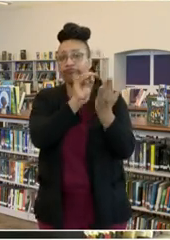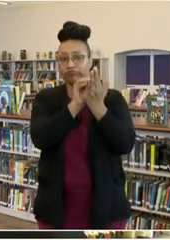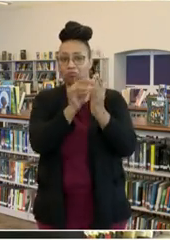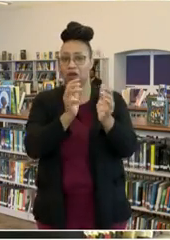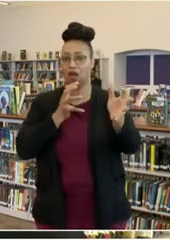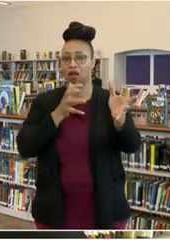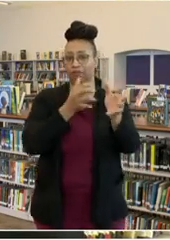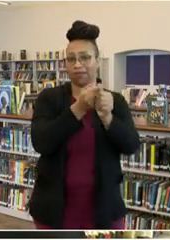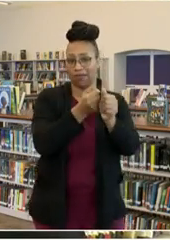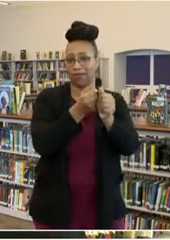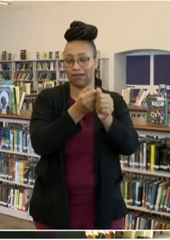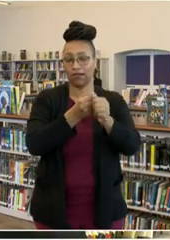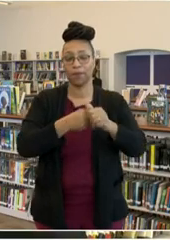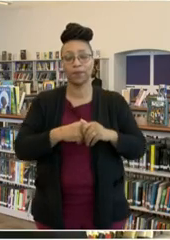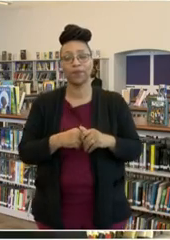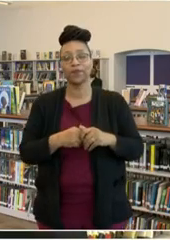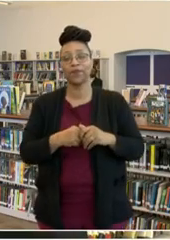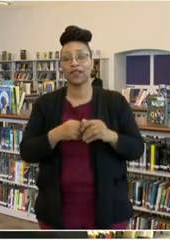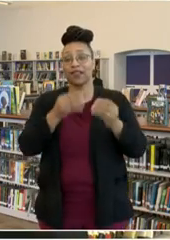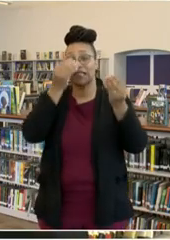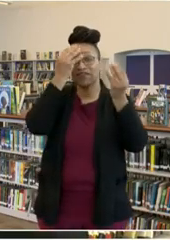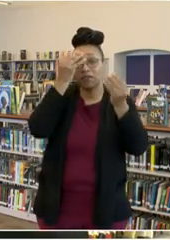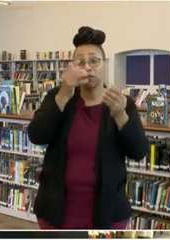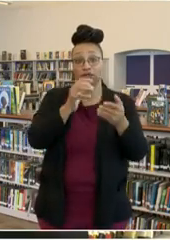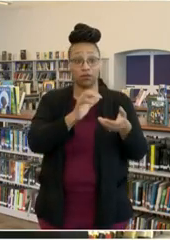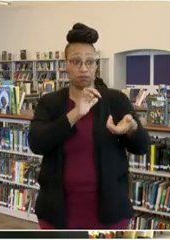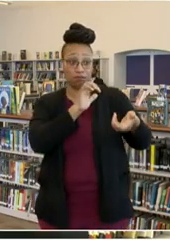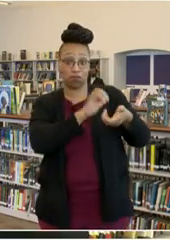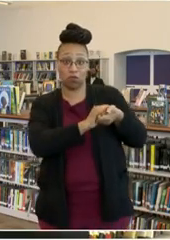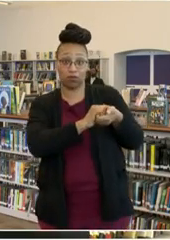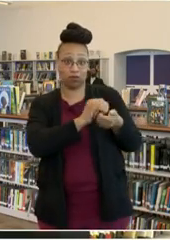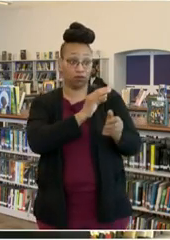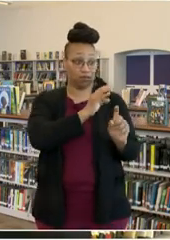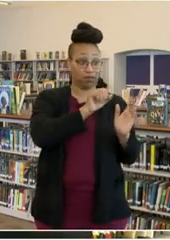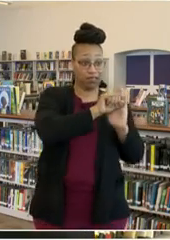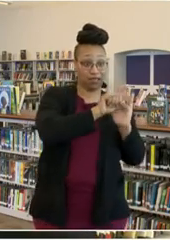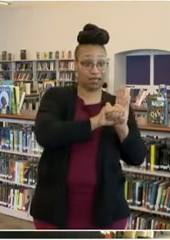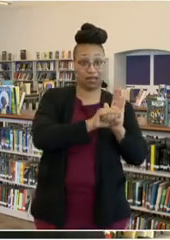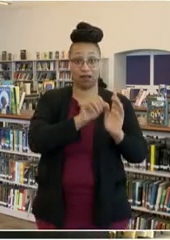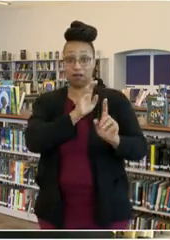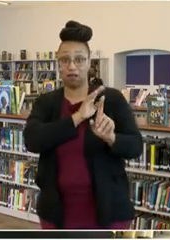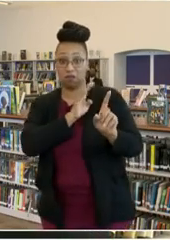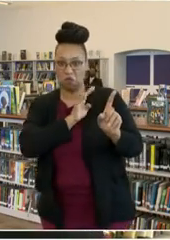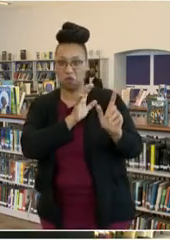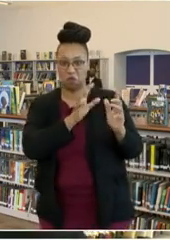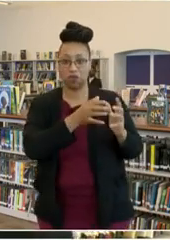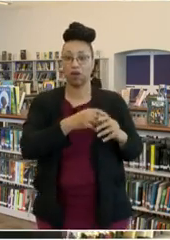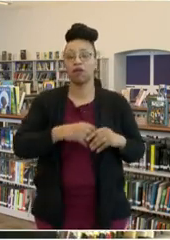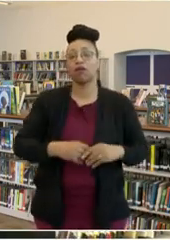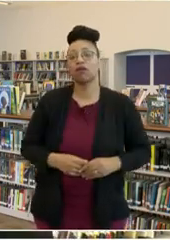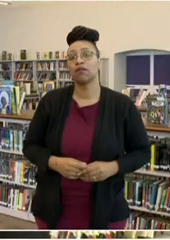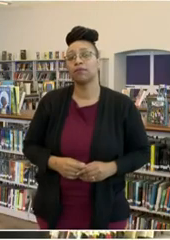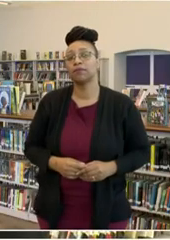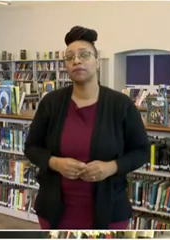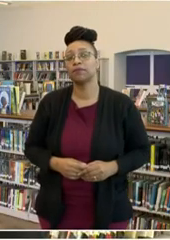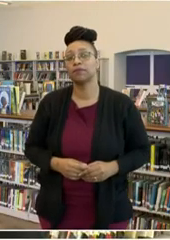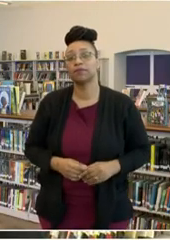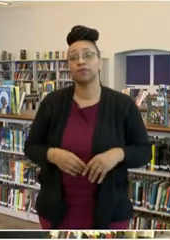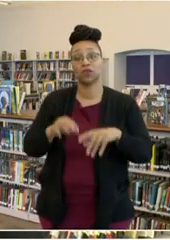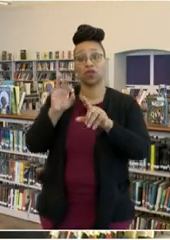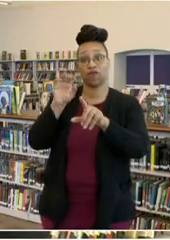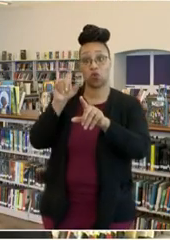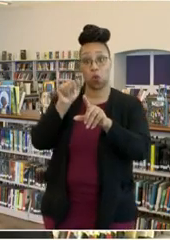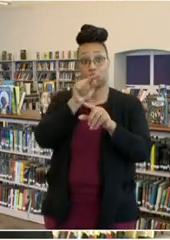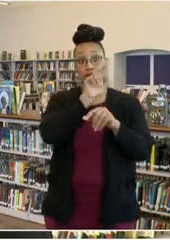standards adoption. To your broader question around what's taking place in Florida, we live in Washington, D.C., and